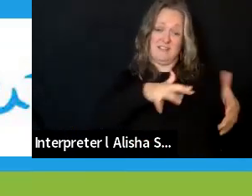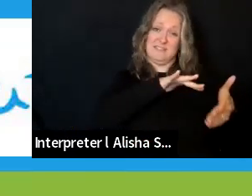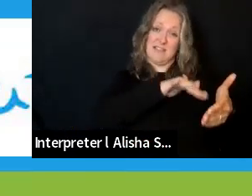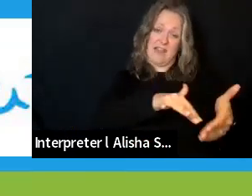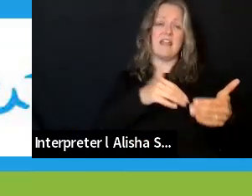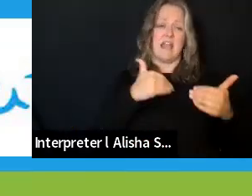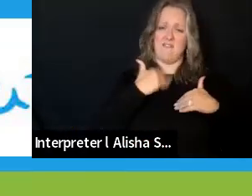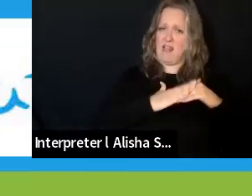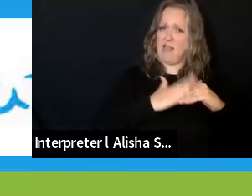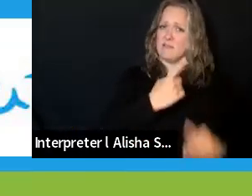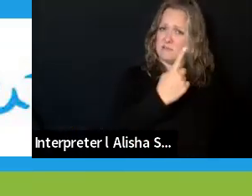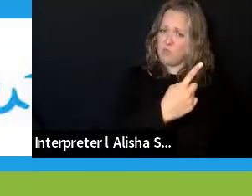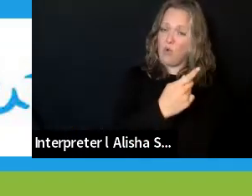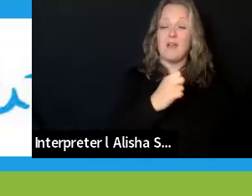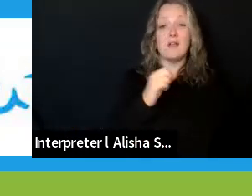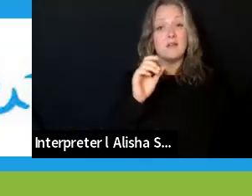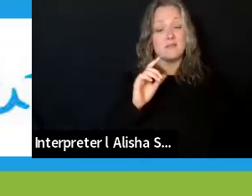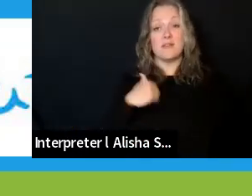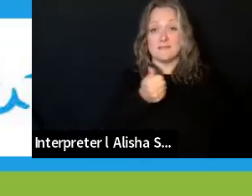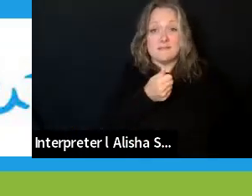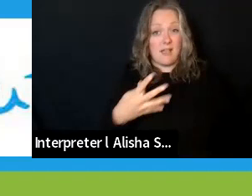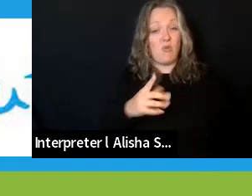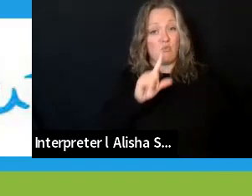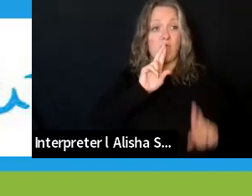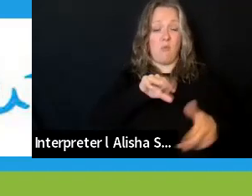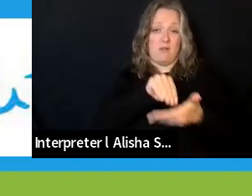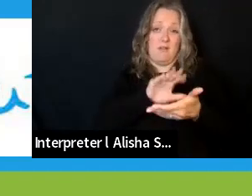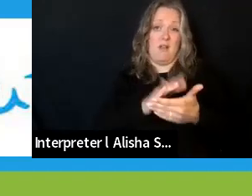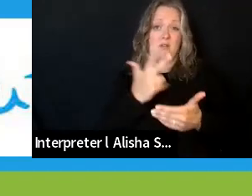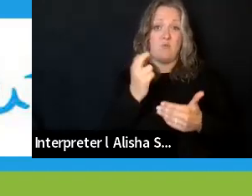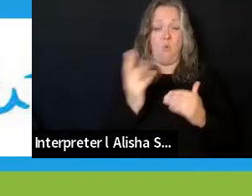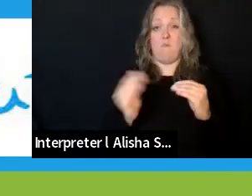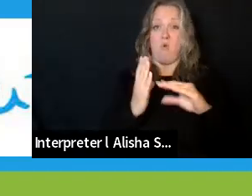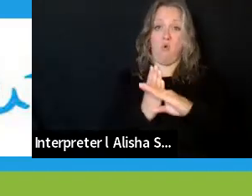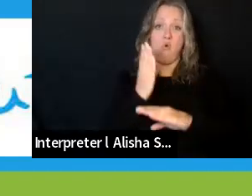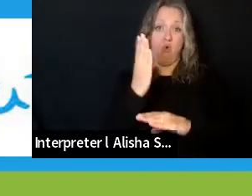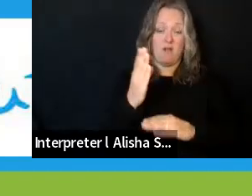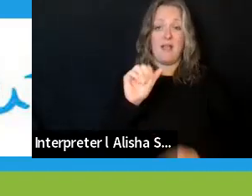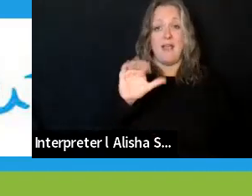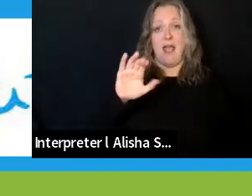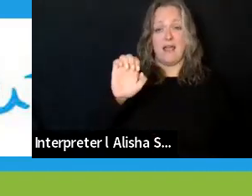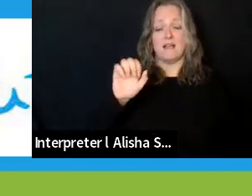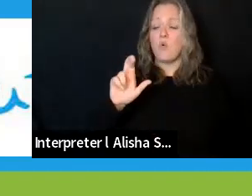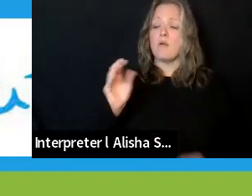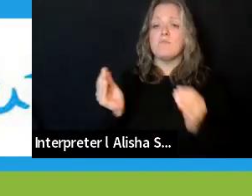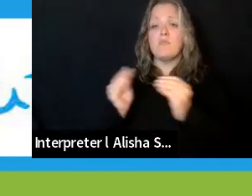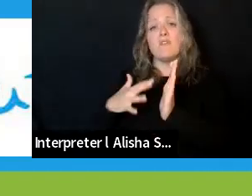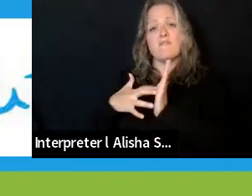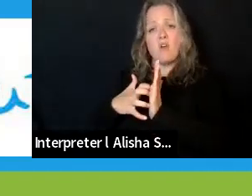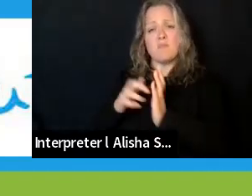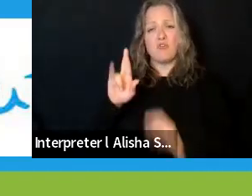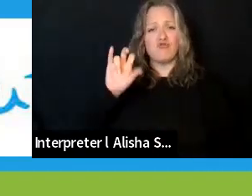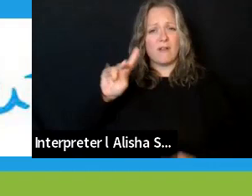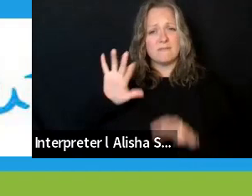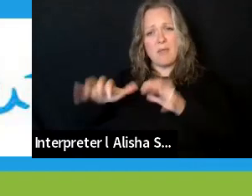more than 1 in 5 reported 3 or more ACEs. And in some populations that were more vulnerable to experiencing